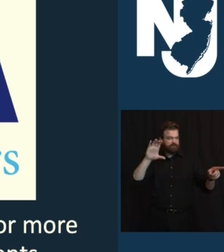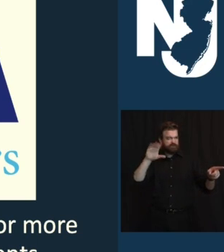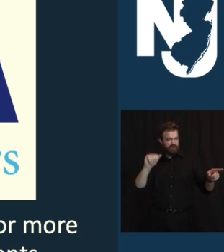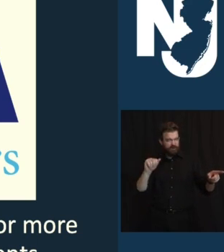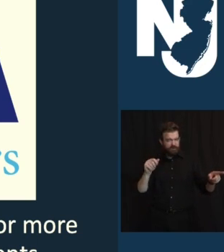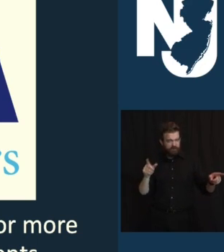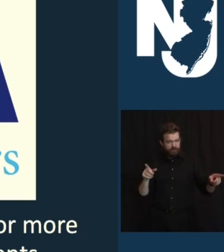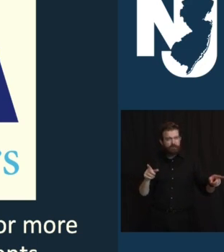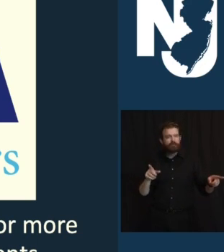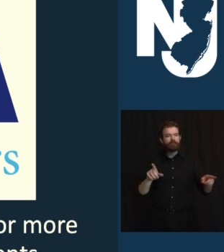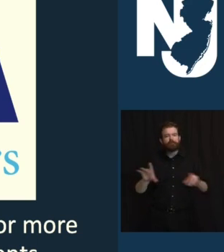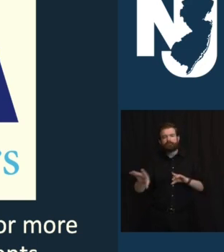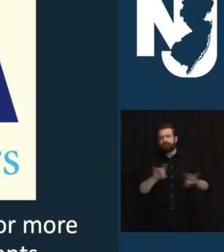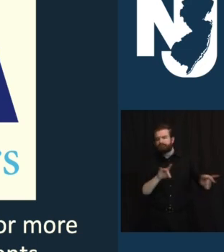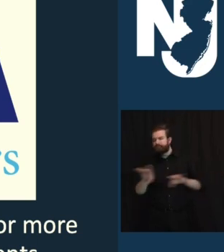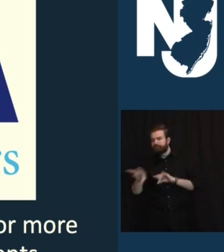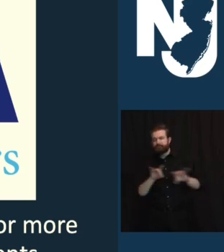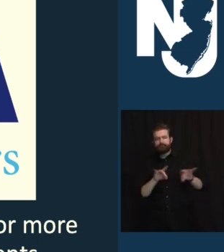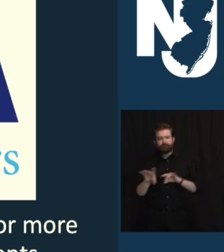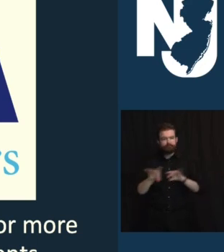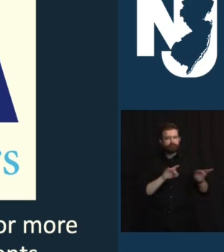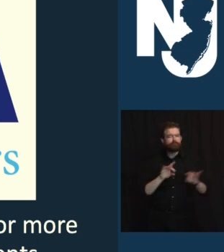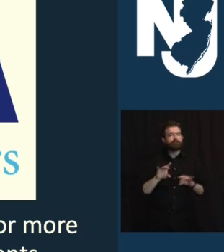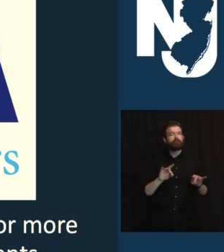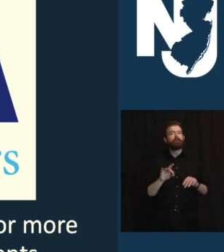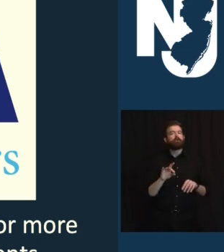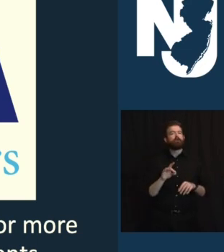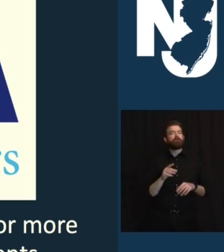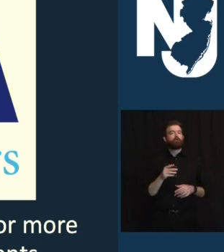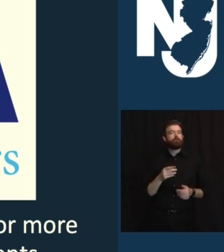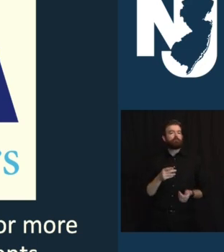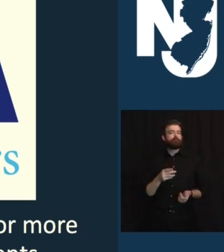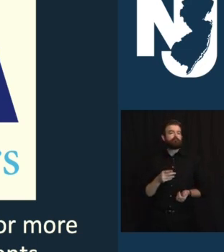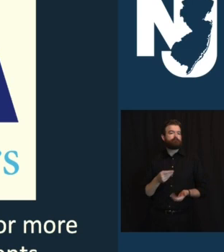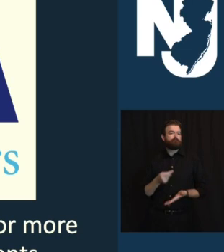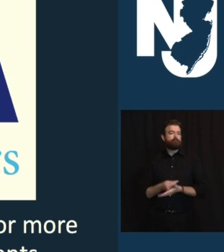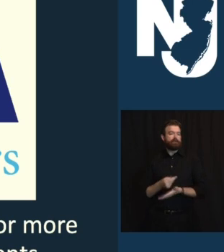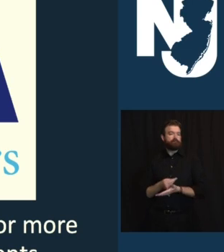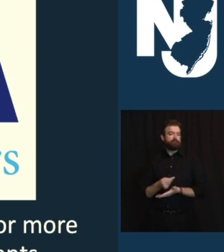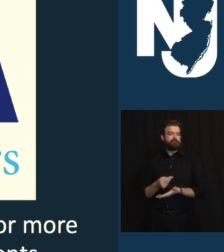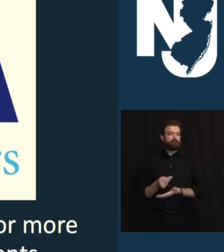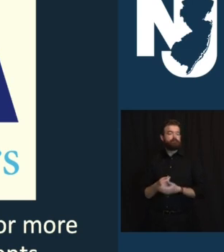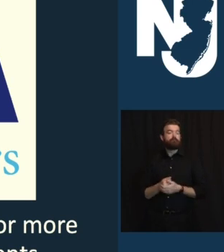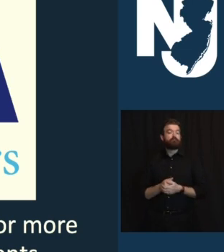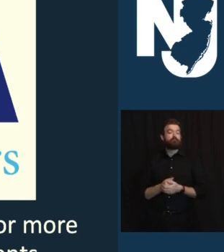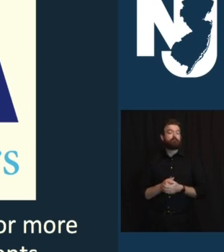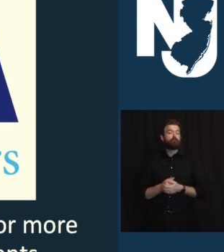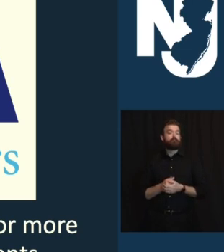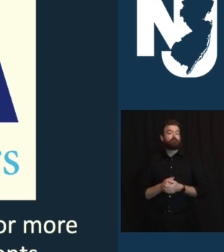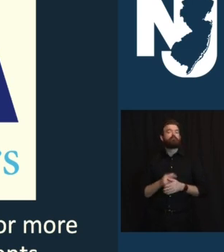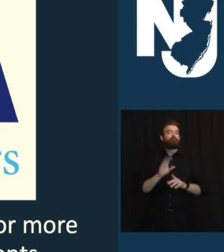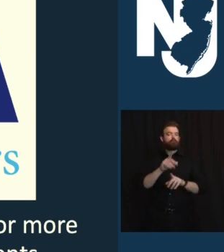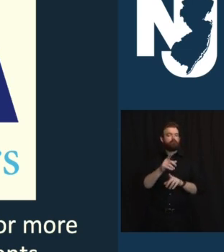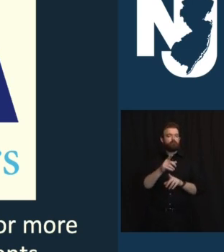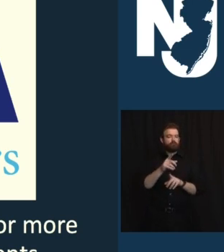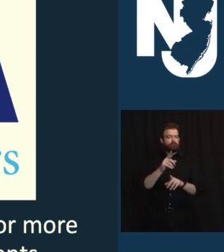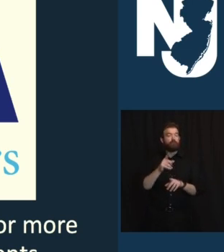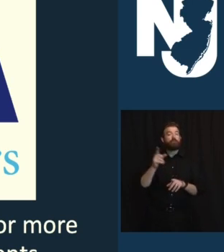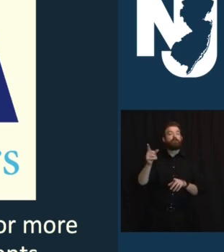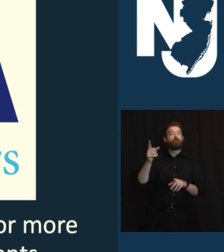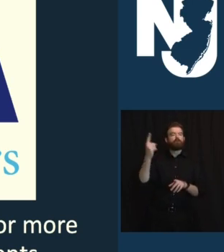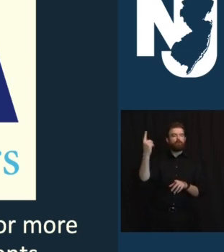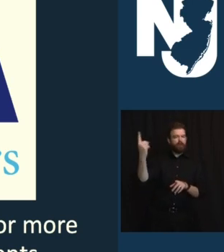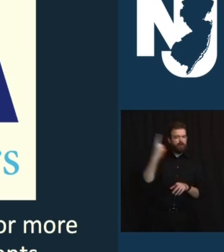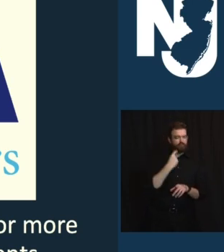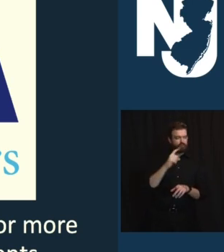and landlords, I did a town hall last night. I got a question from a tenant, right back to back with a question from a landlord.